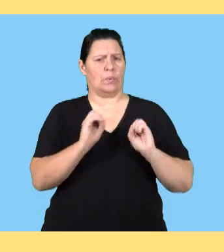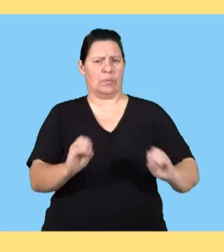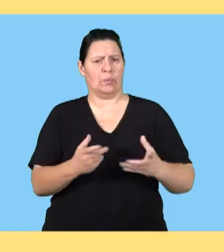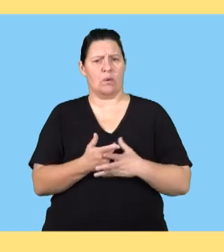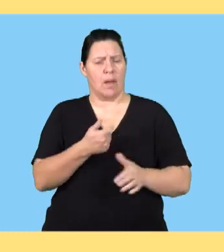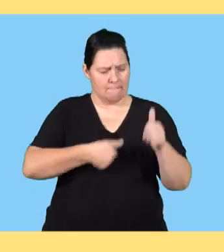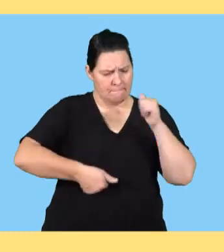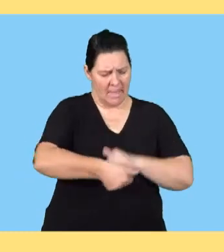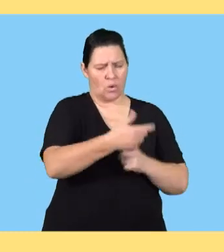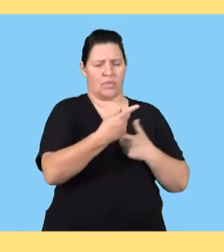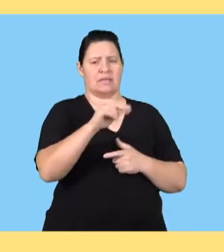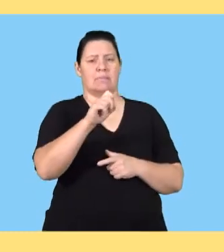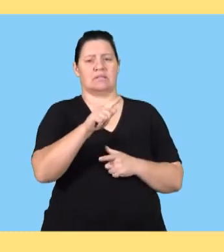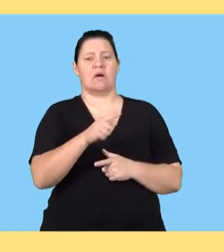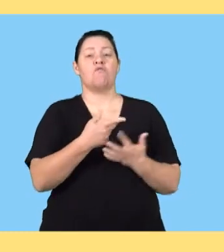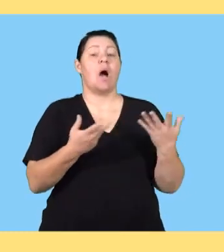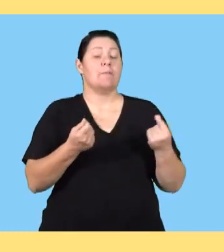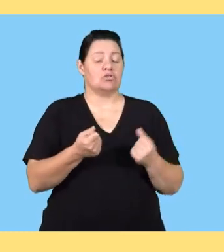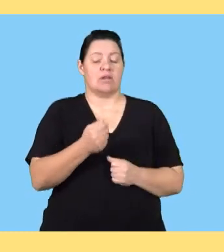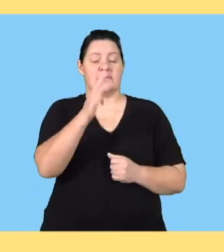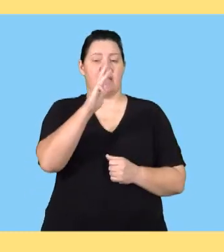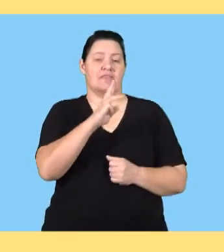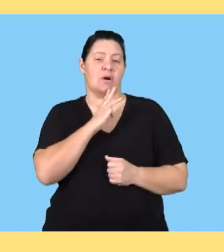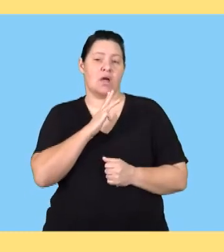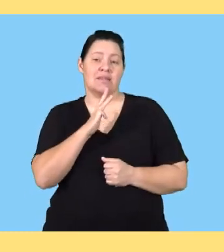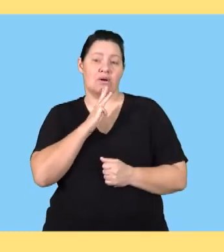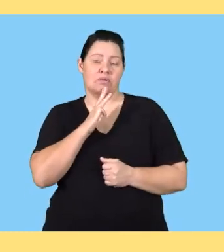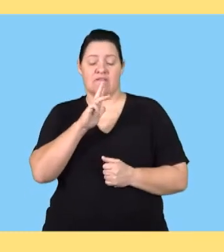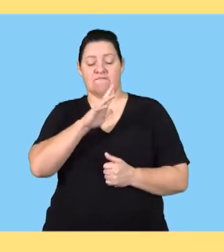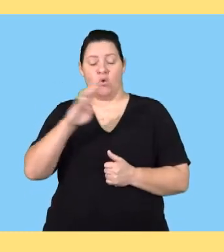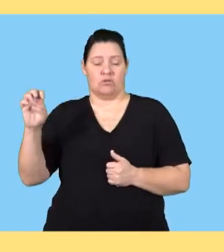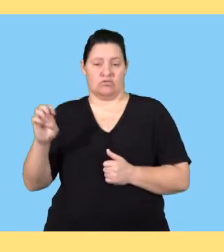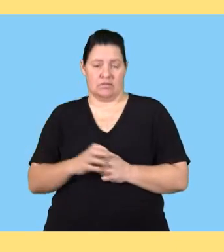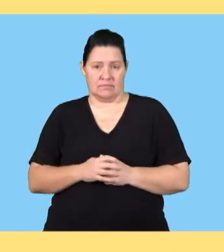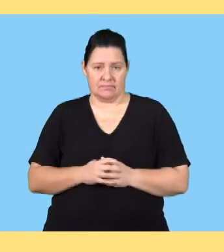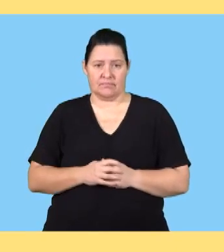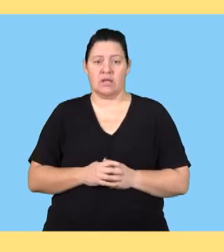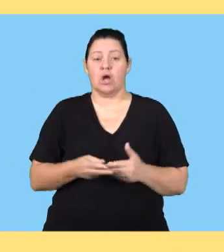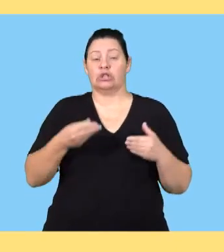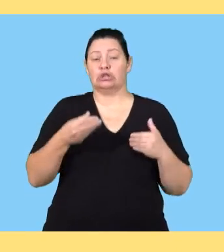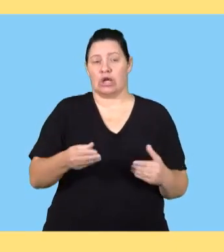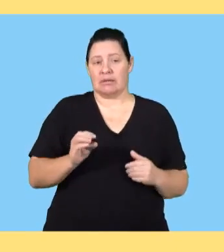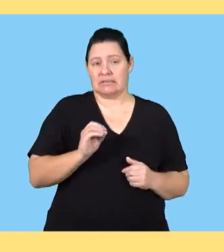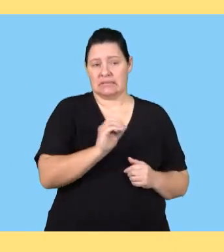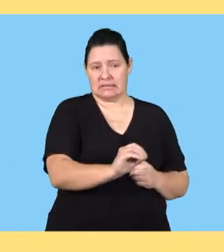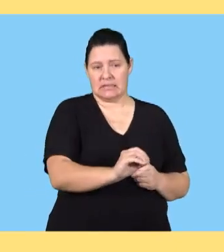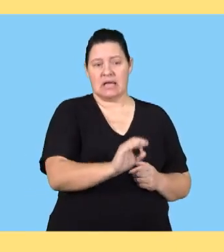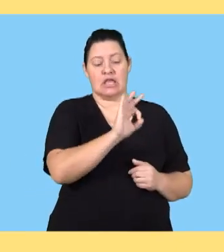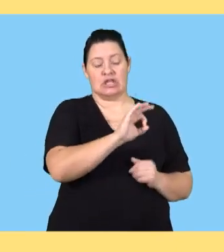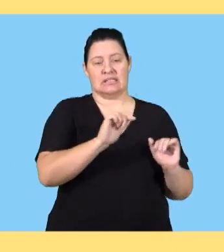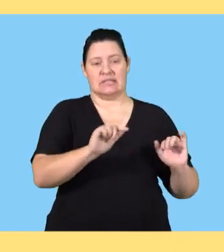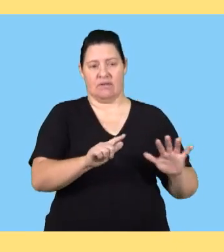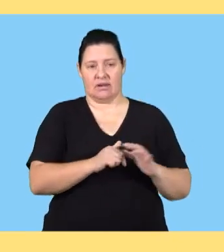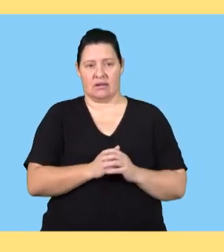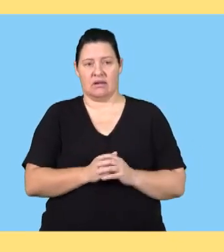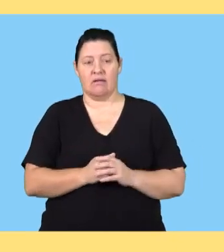it together with a debit note for 9,400. Let's record that then. The document will be